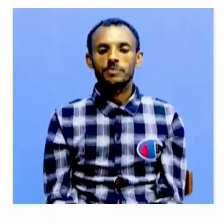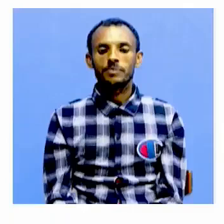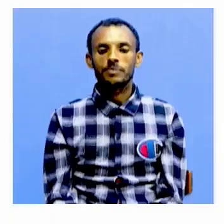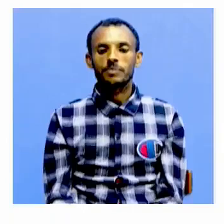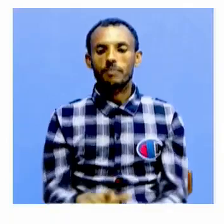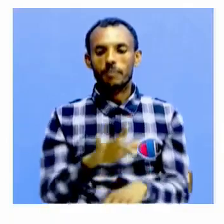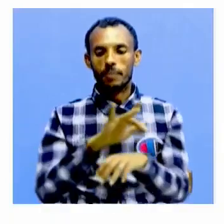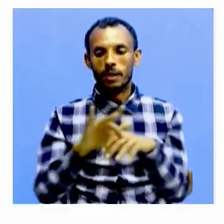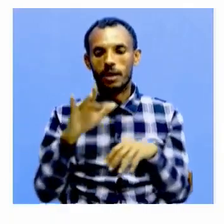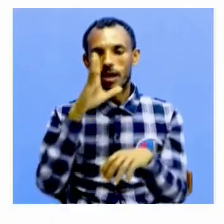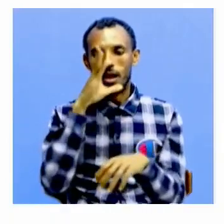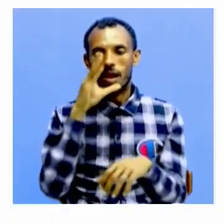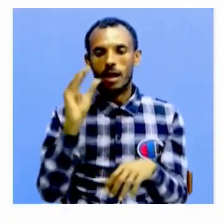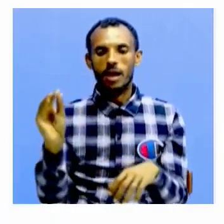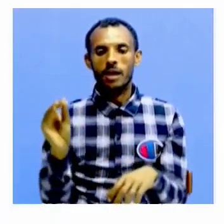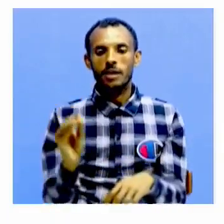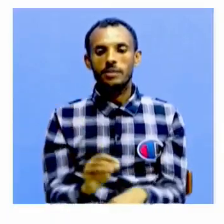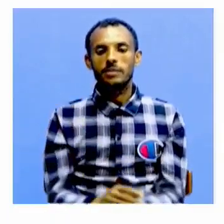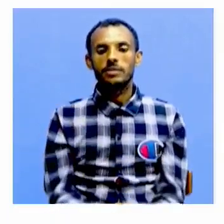Blank and